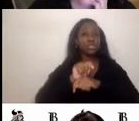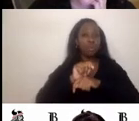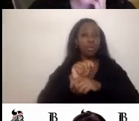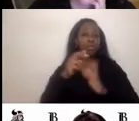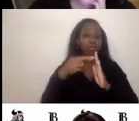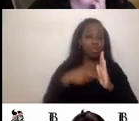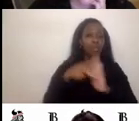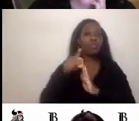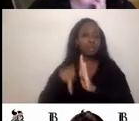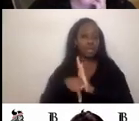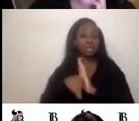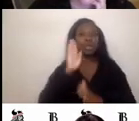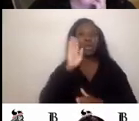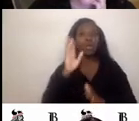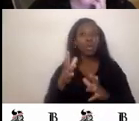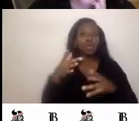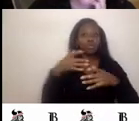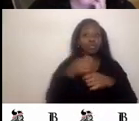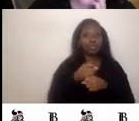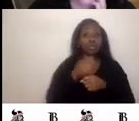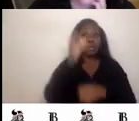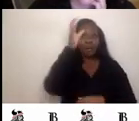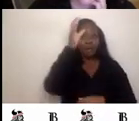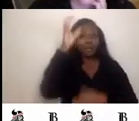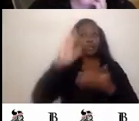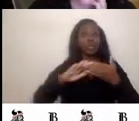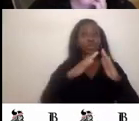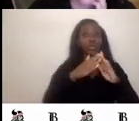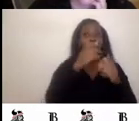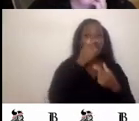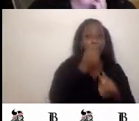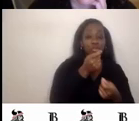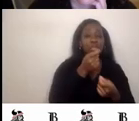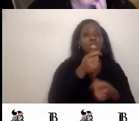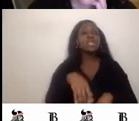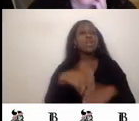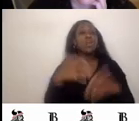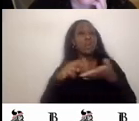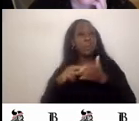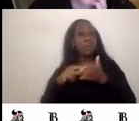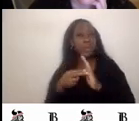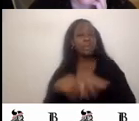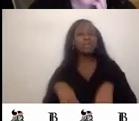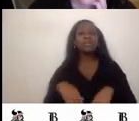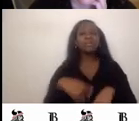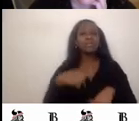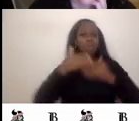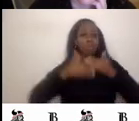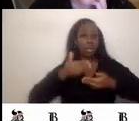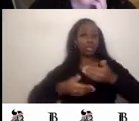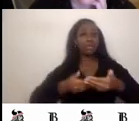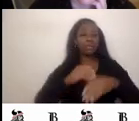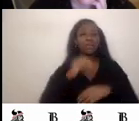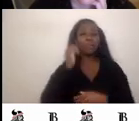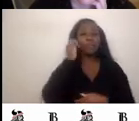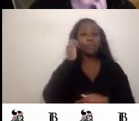the concept communities of interest and what that means and what that criteria is for this process. We'll talk about the